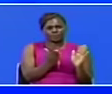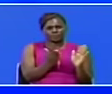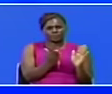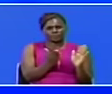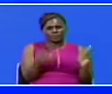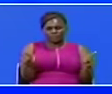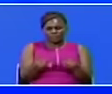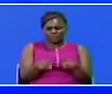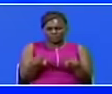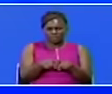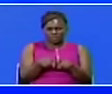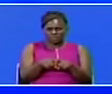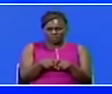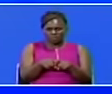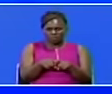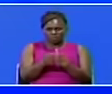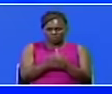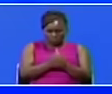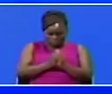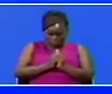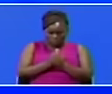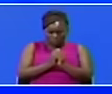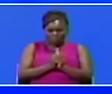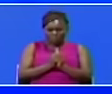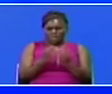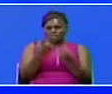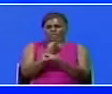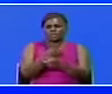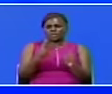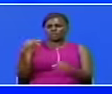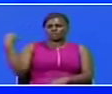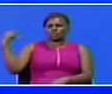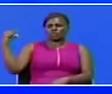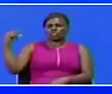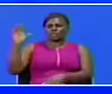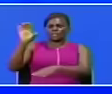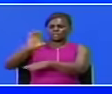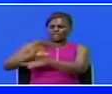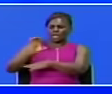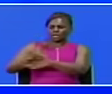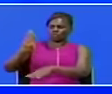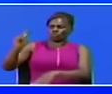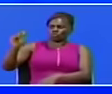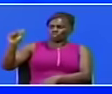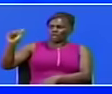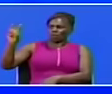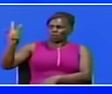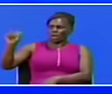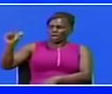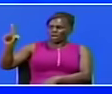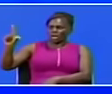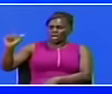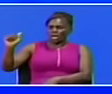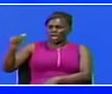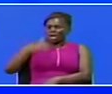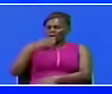Still on matters to do with religion, worshippers of the Redeemed Gospel Church Jetview in Utawala, Nairobi, today witnessed a church service of